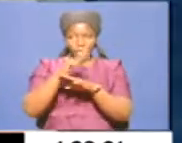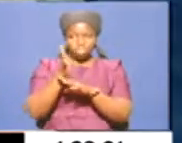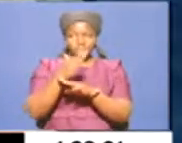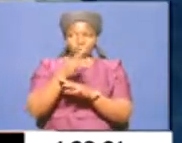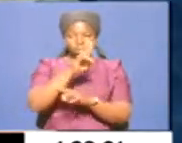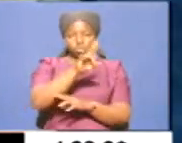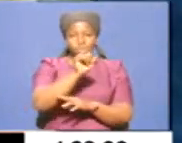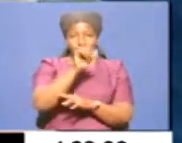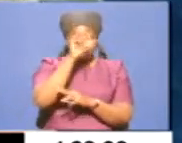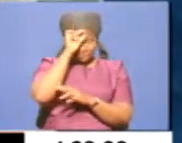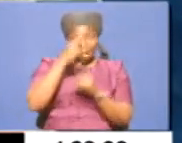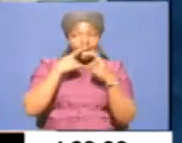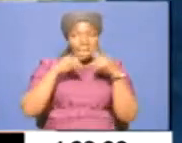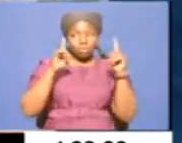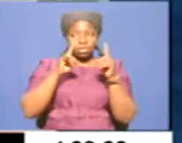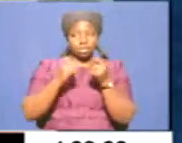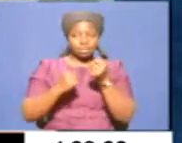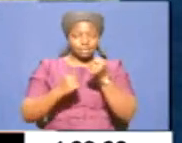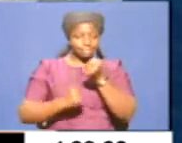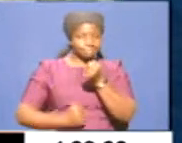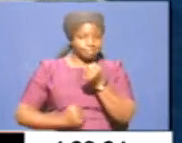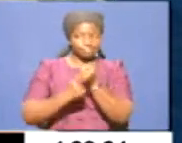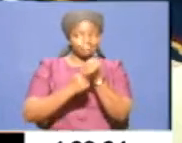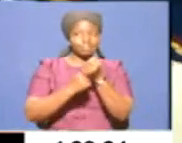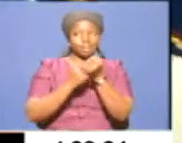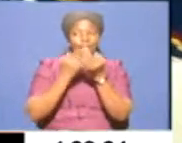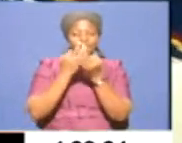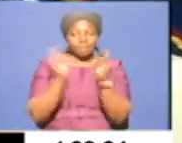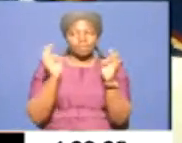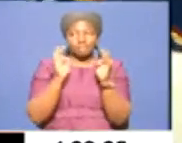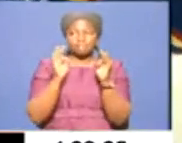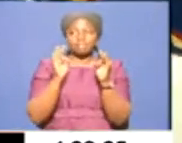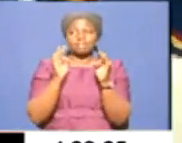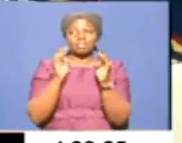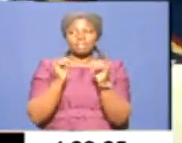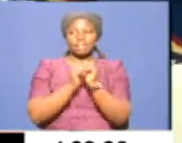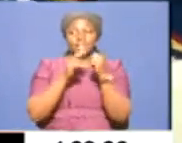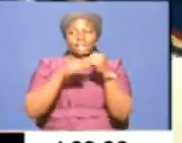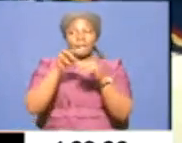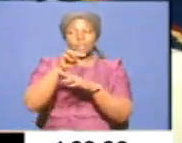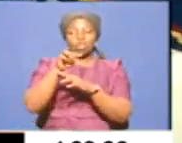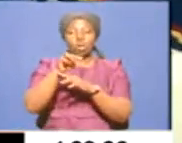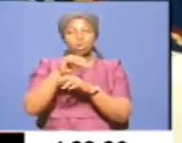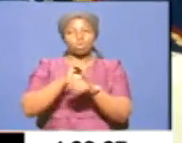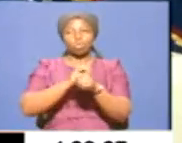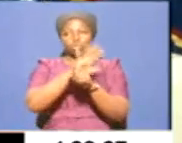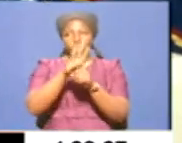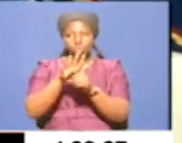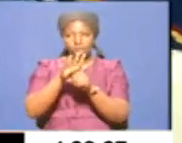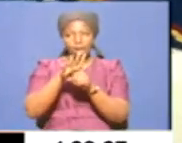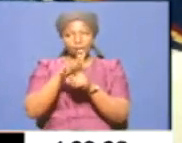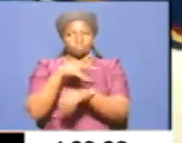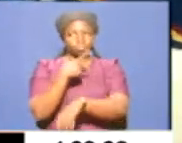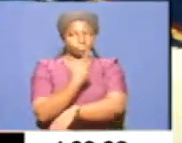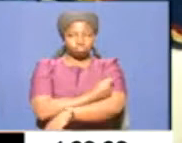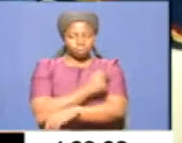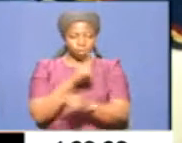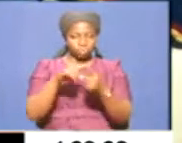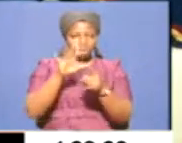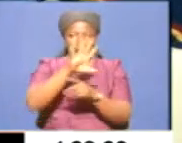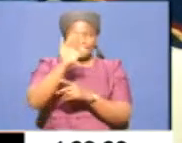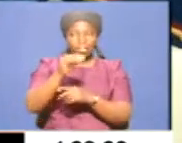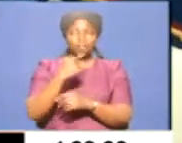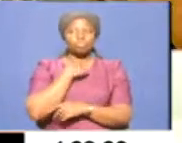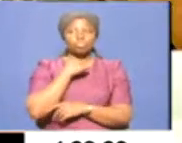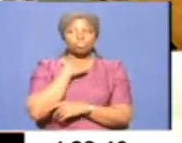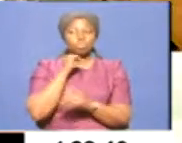announced a donation of 17 million more COVID-19 vaccines to the African Union, a move that was welcomed by